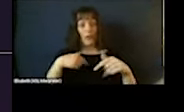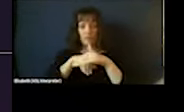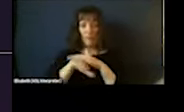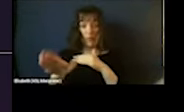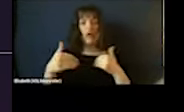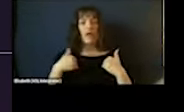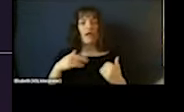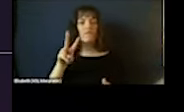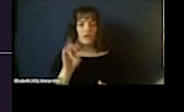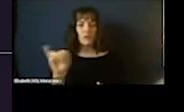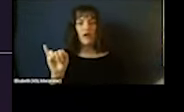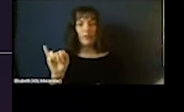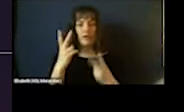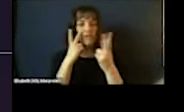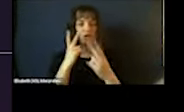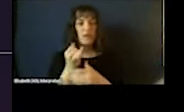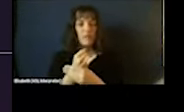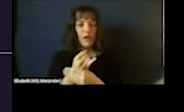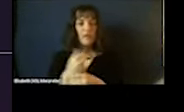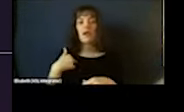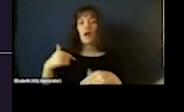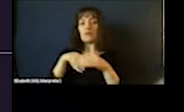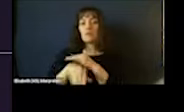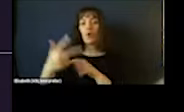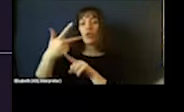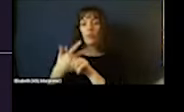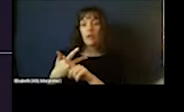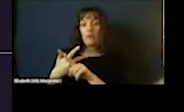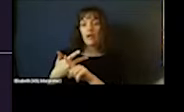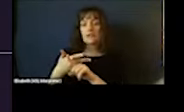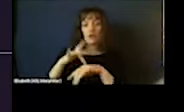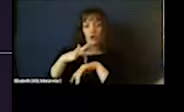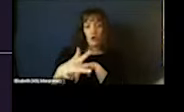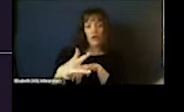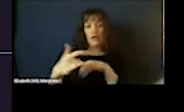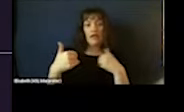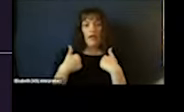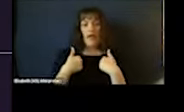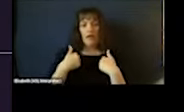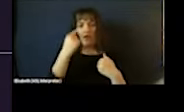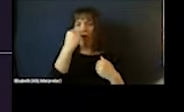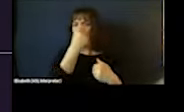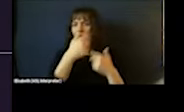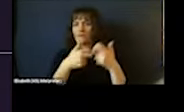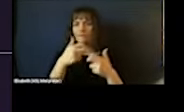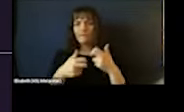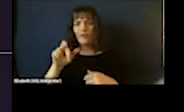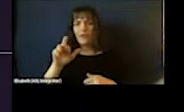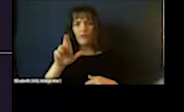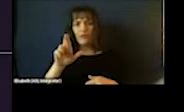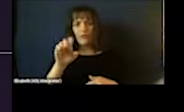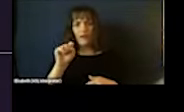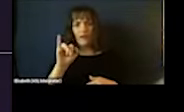3 months premature, and I ended up with an eye condition called retinopathy of prematurity. Now, this is something that isn't quite as common nowadays, but